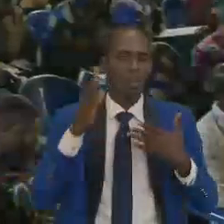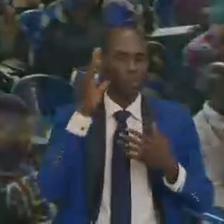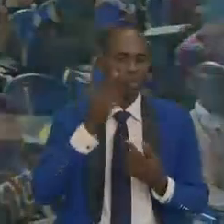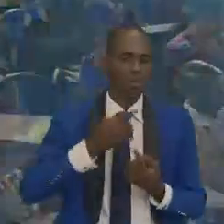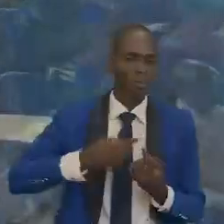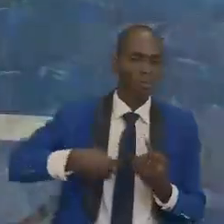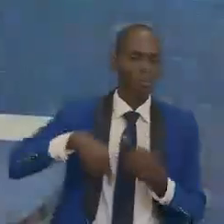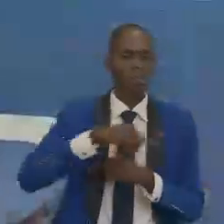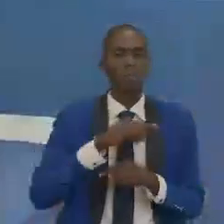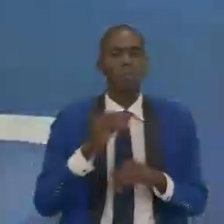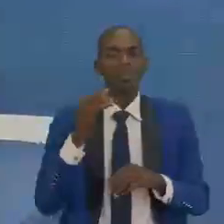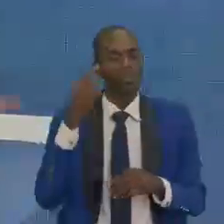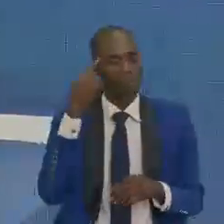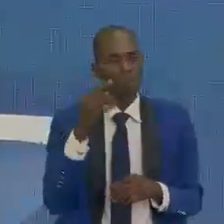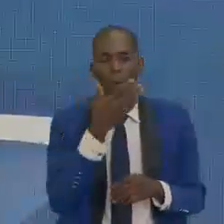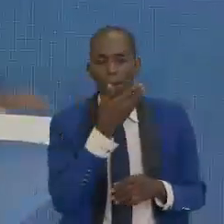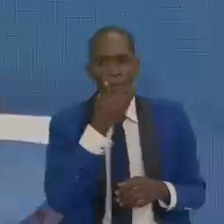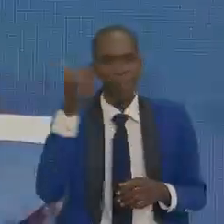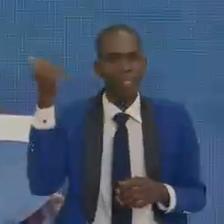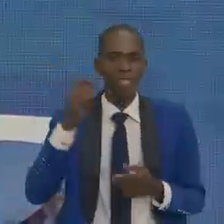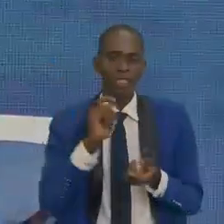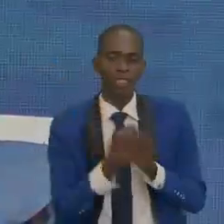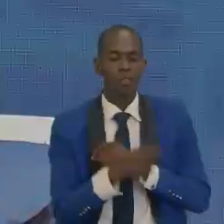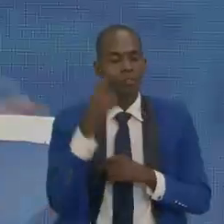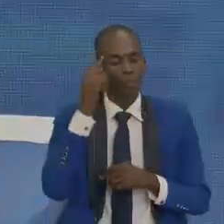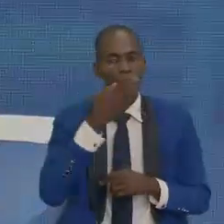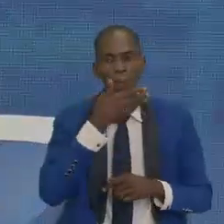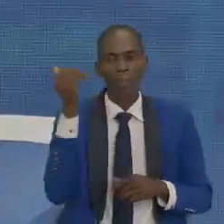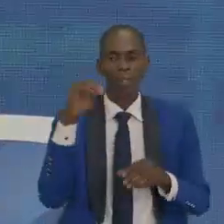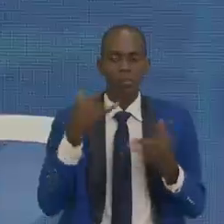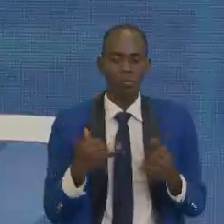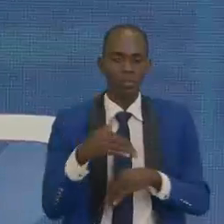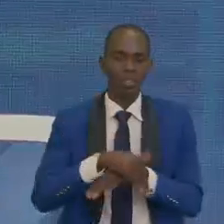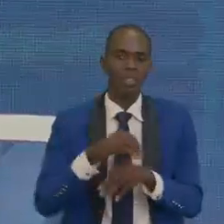the better tonight in Jesus' name.